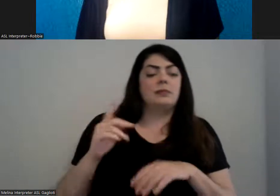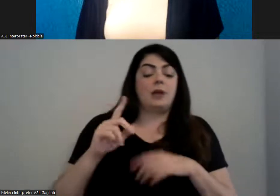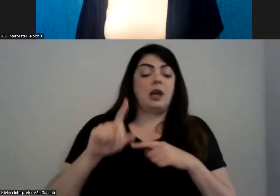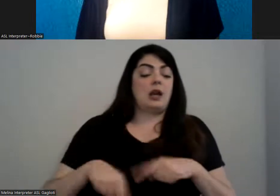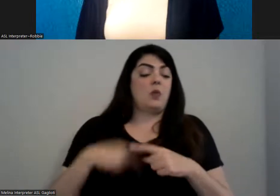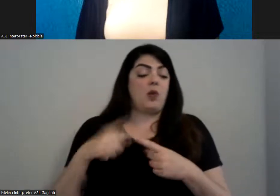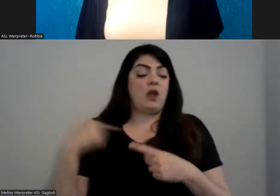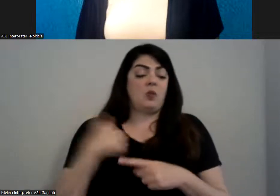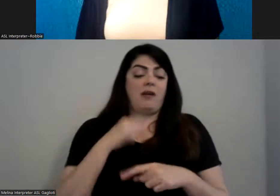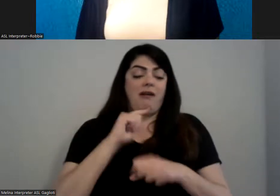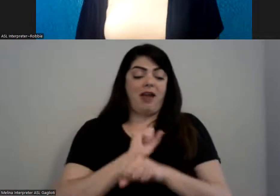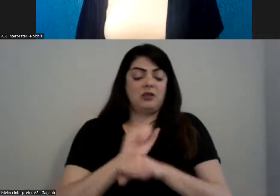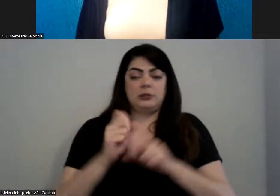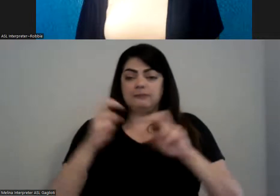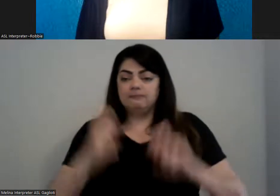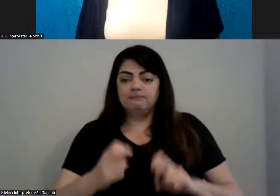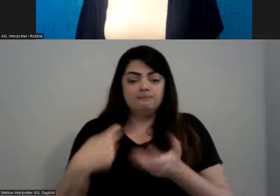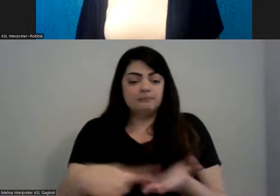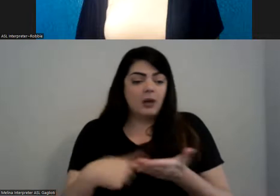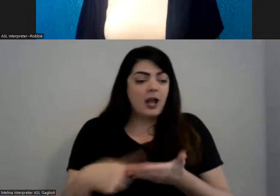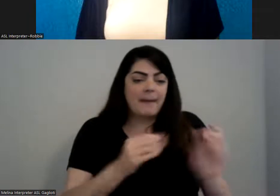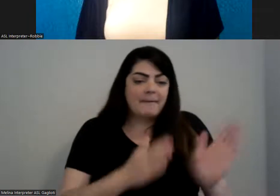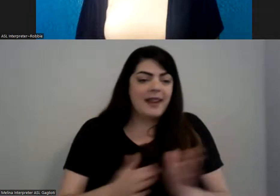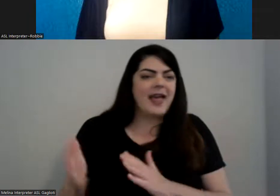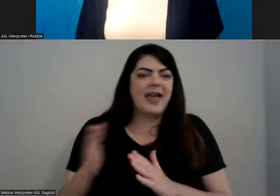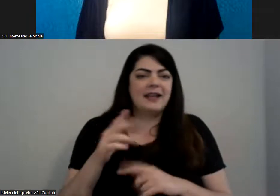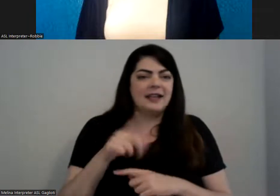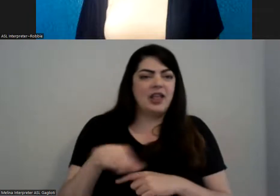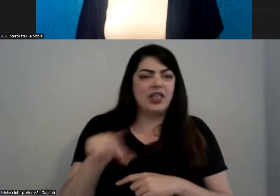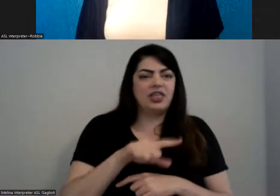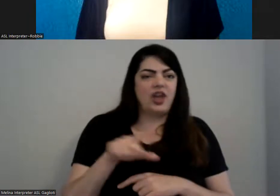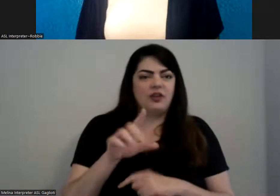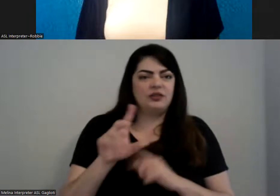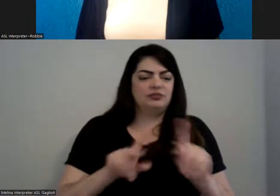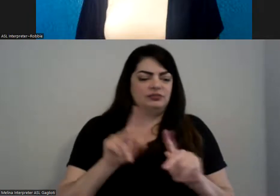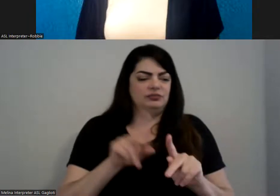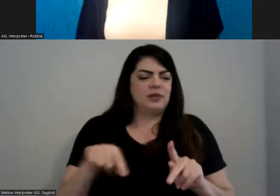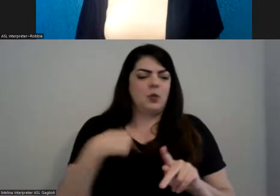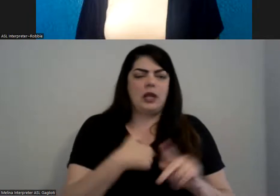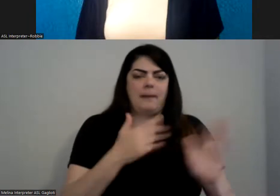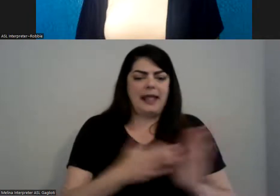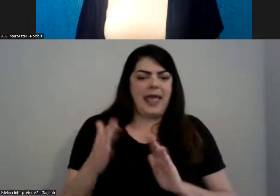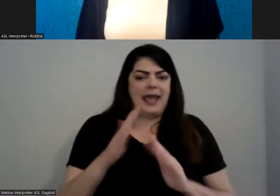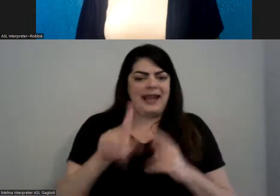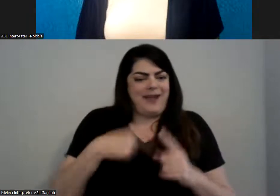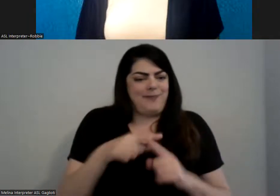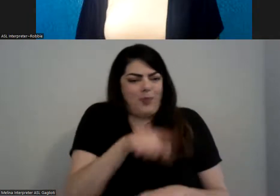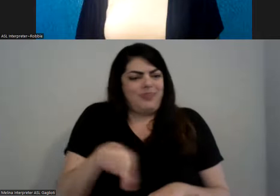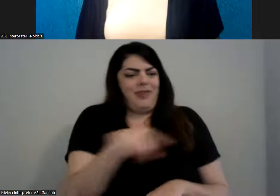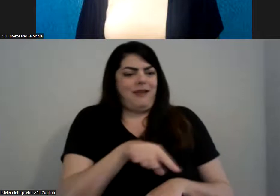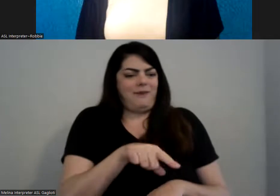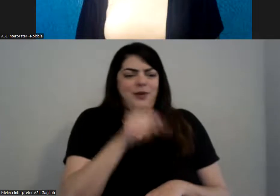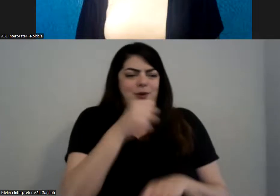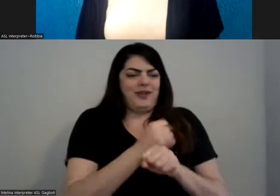the planning, the folks that we're planning on behalf of don't often actually get their input